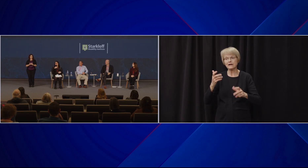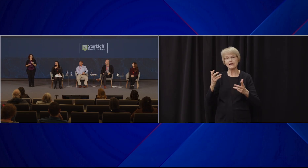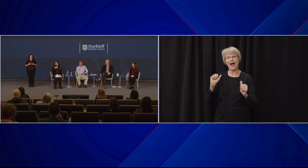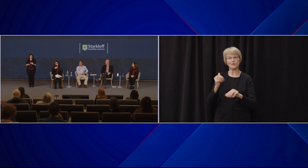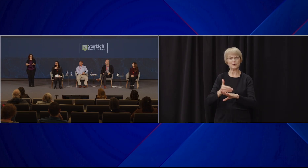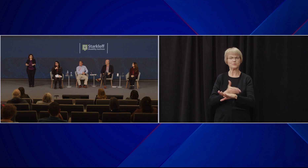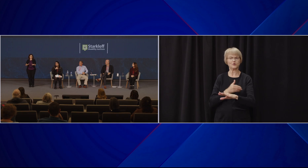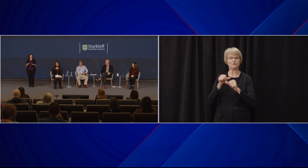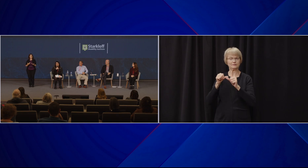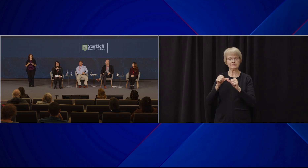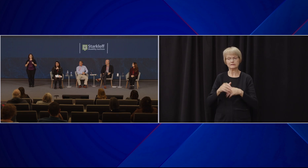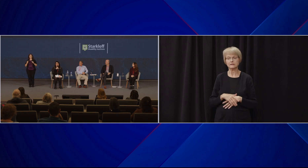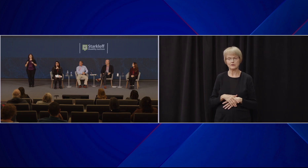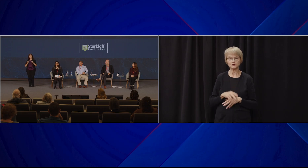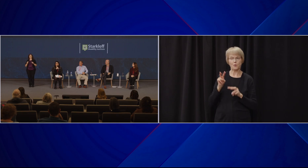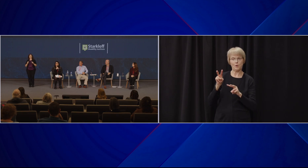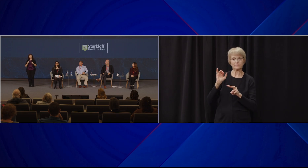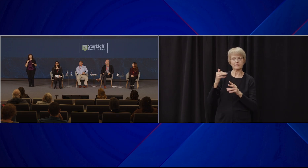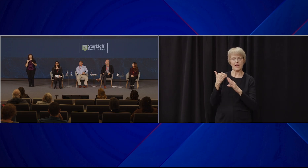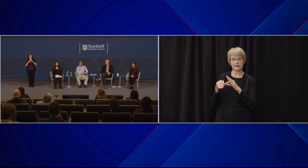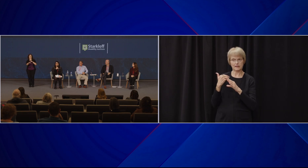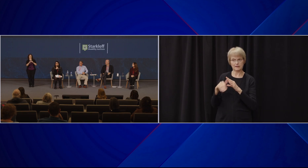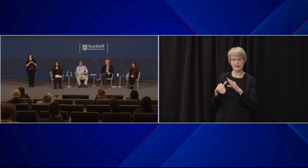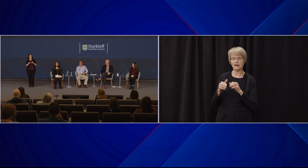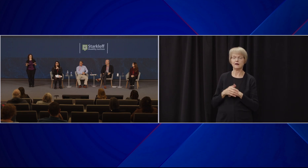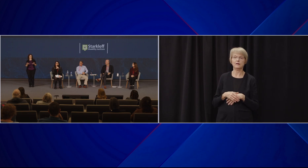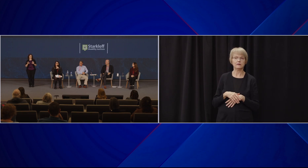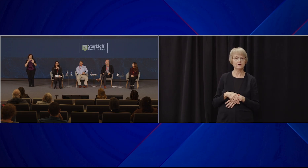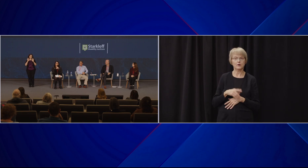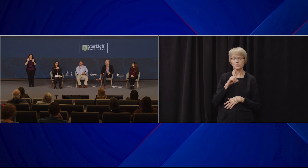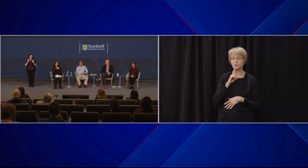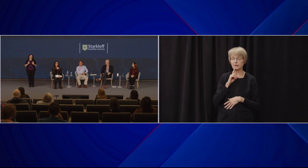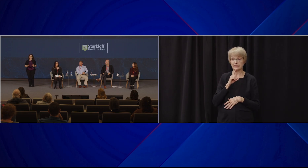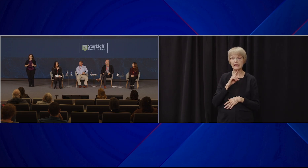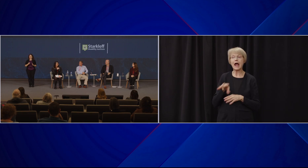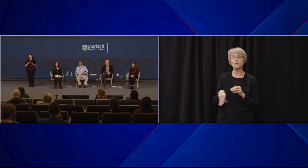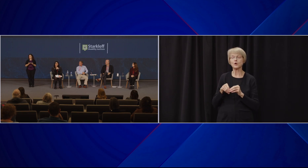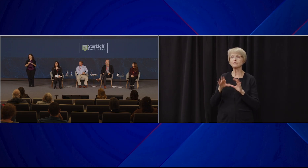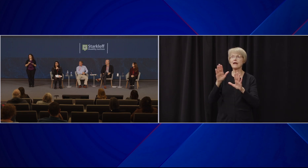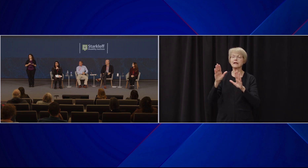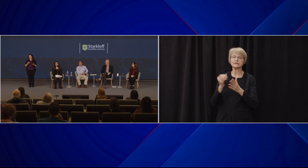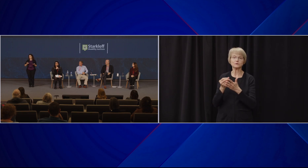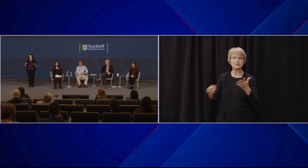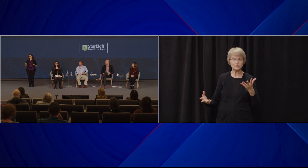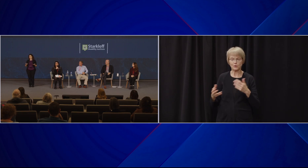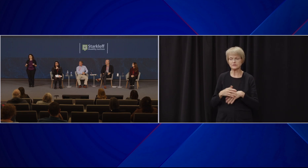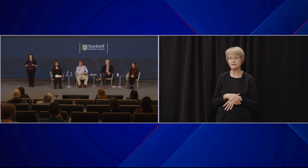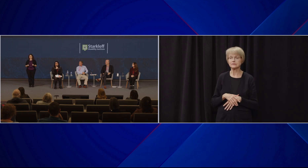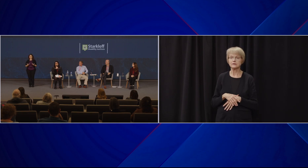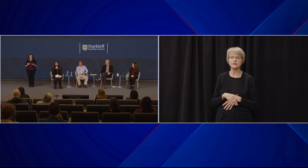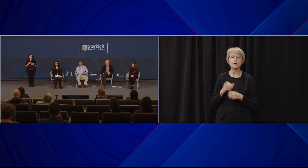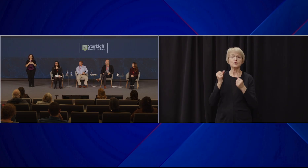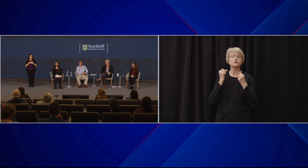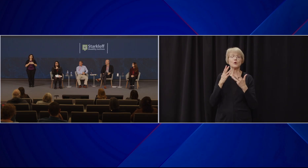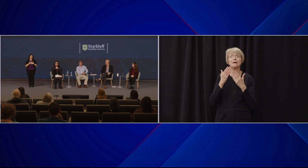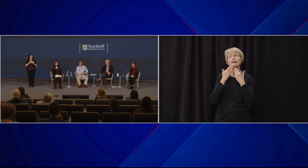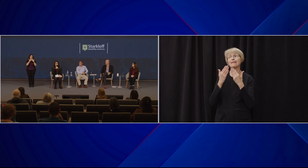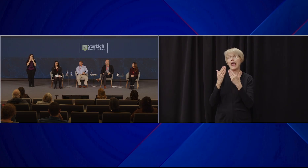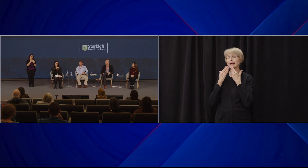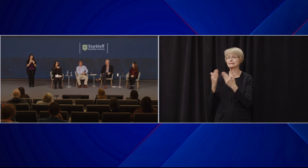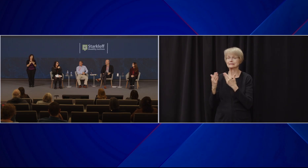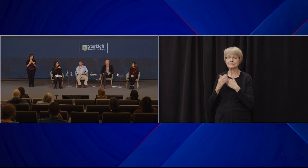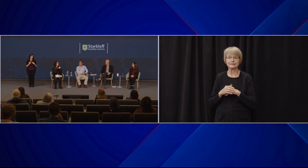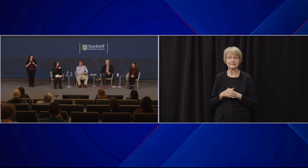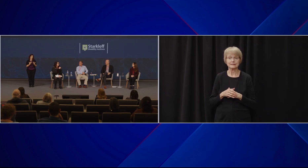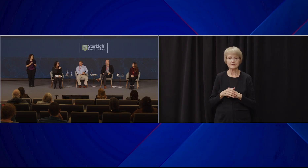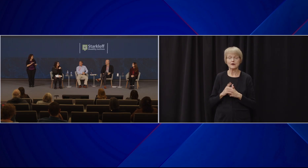improve. So be watching out for that email with some fantastic resources. I have so many heartfelt thank yous I want to extend. First